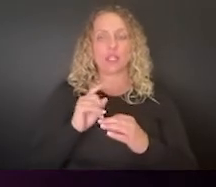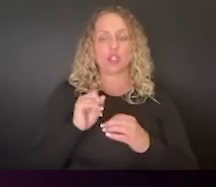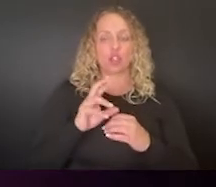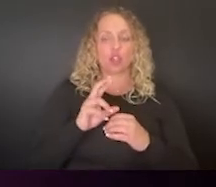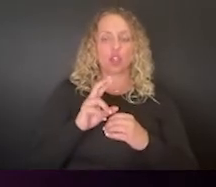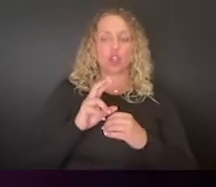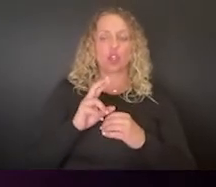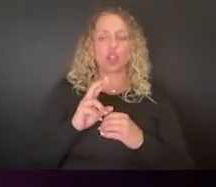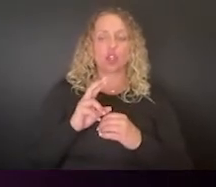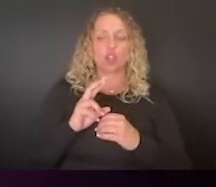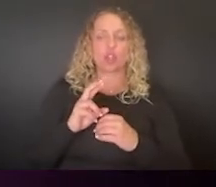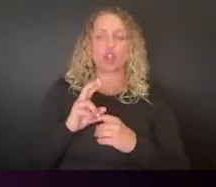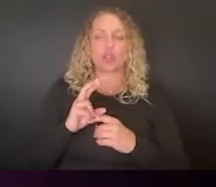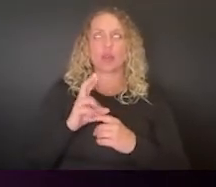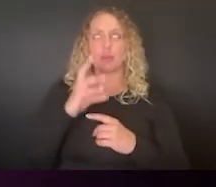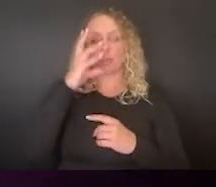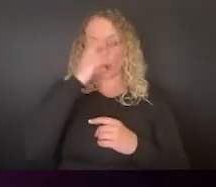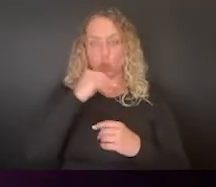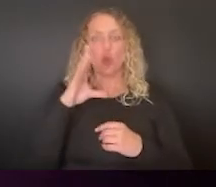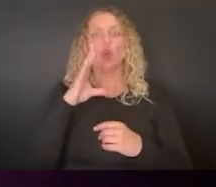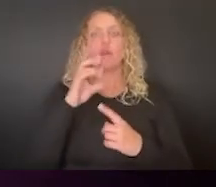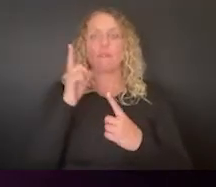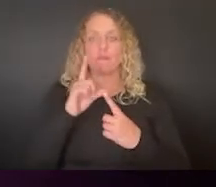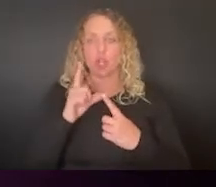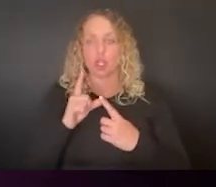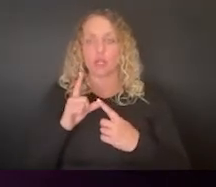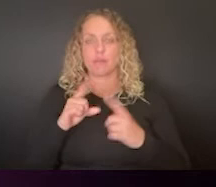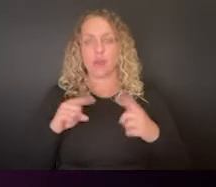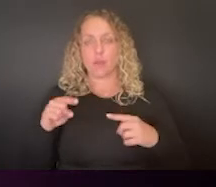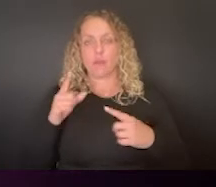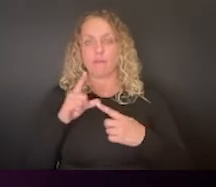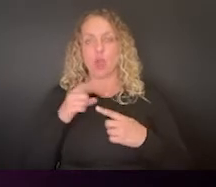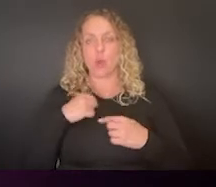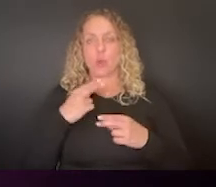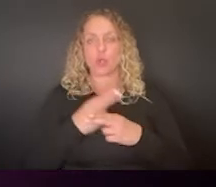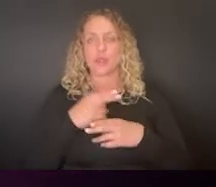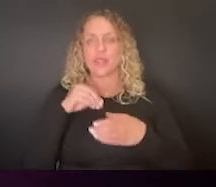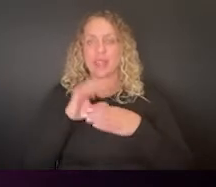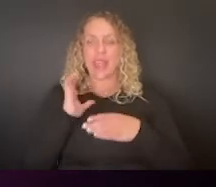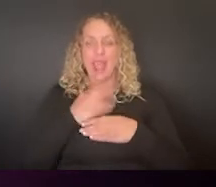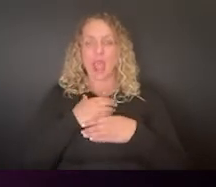up. But we also wanted to use our new font family,